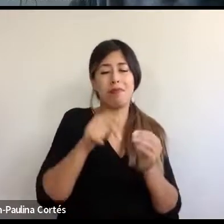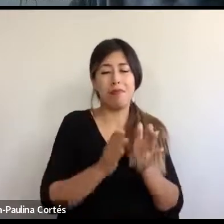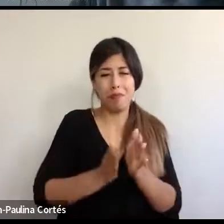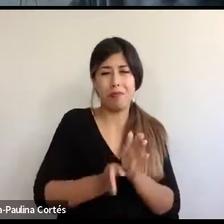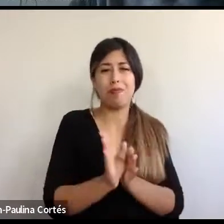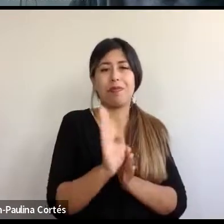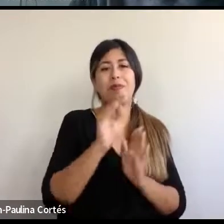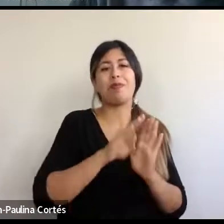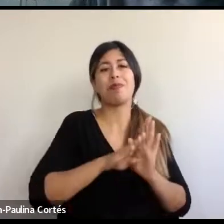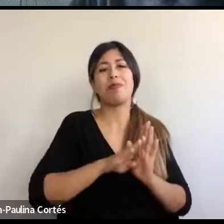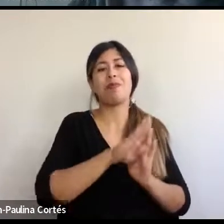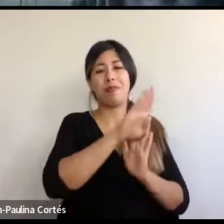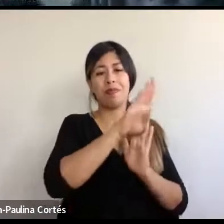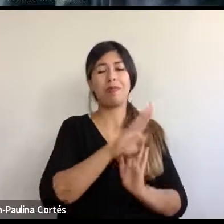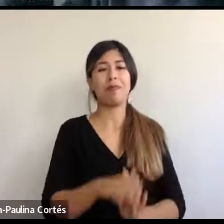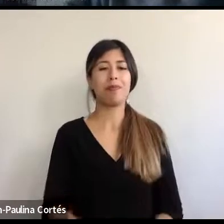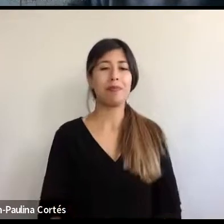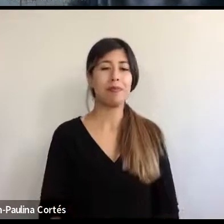guys.